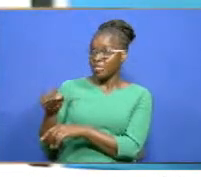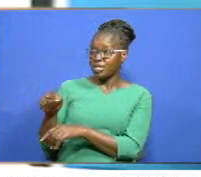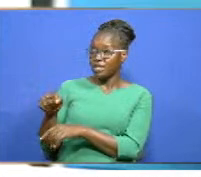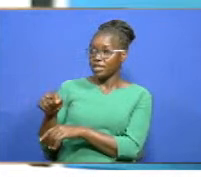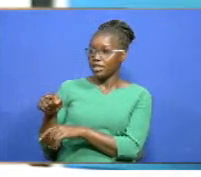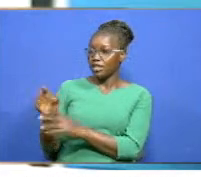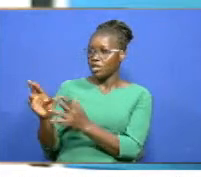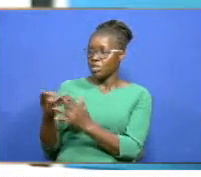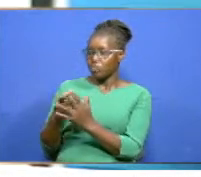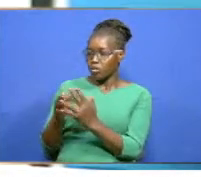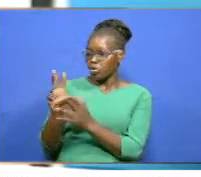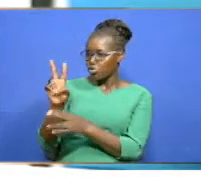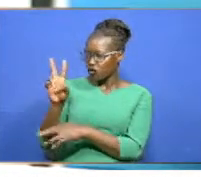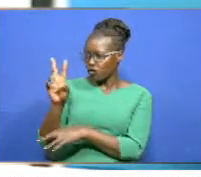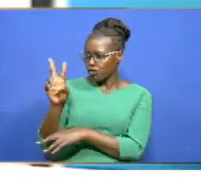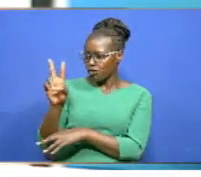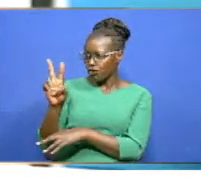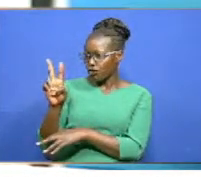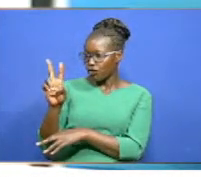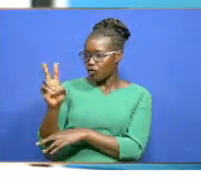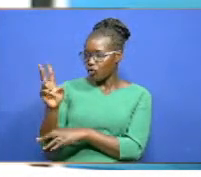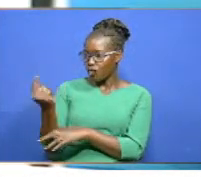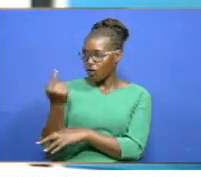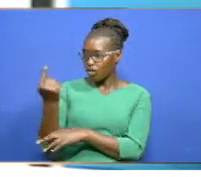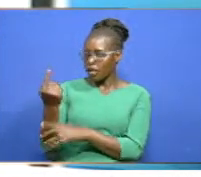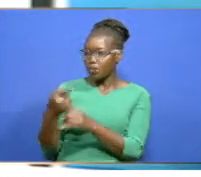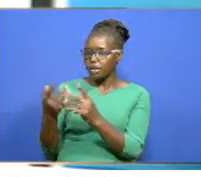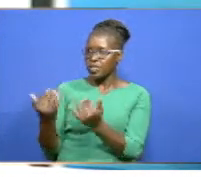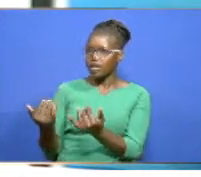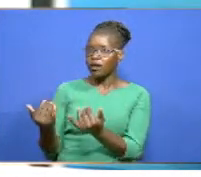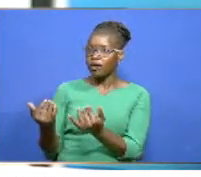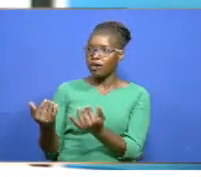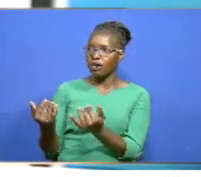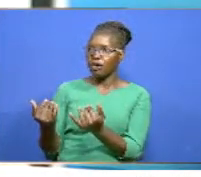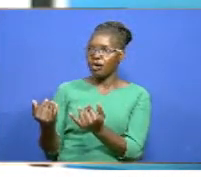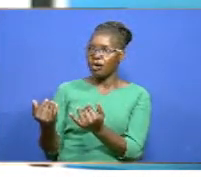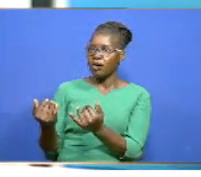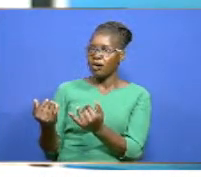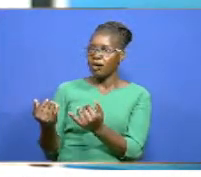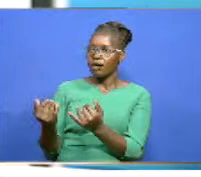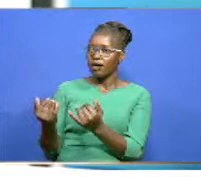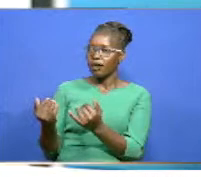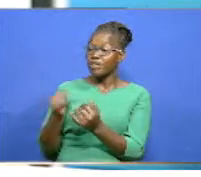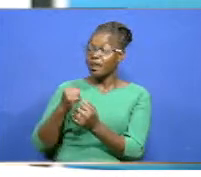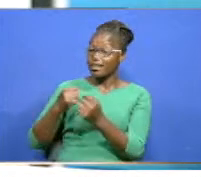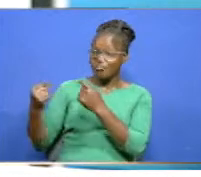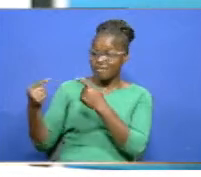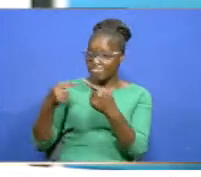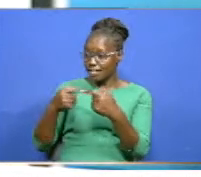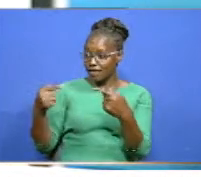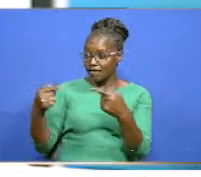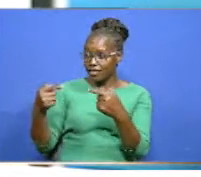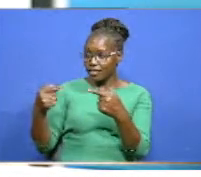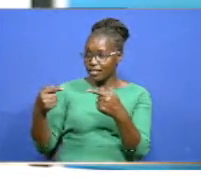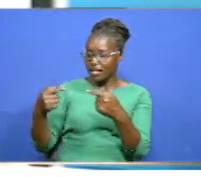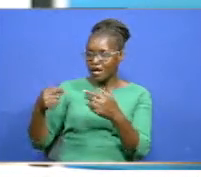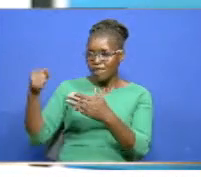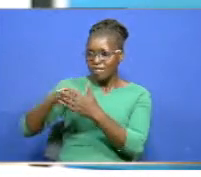two political rivals. But now we have political rivals fighting among themselves with a new